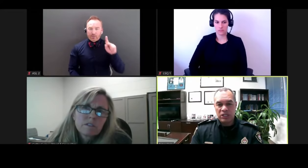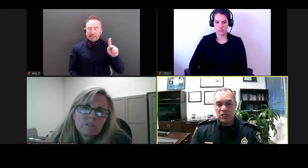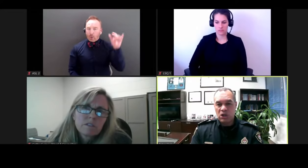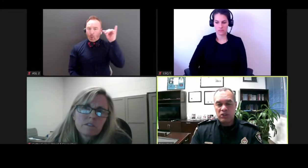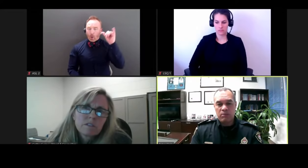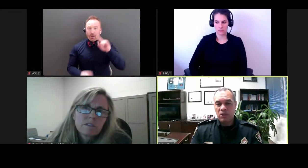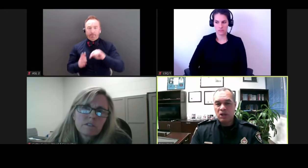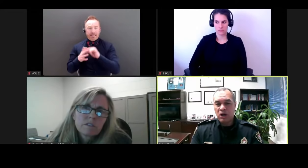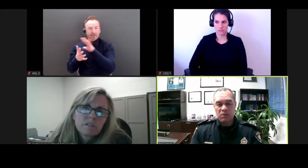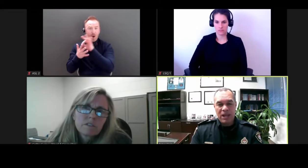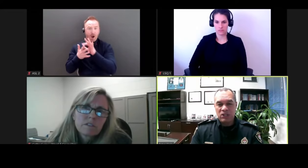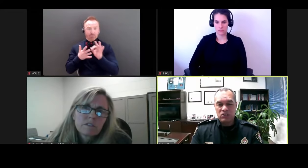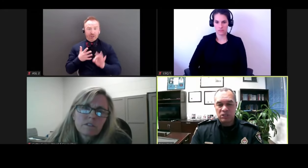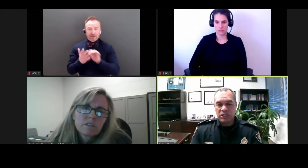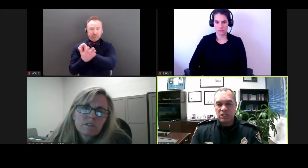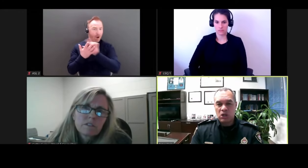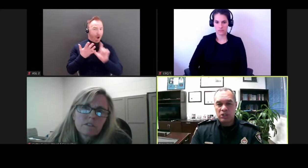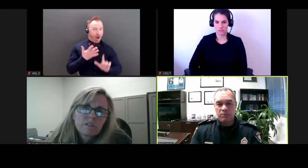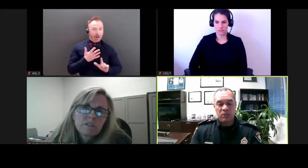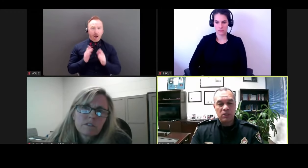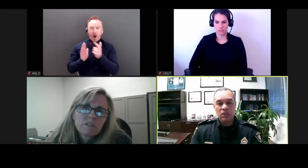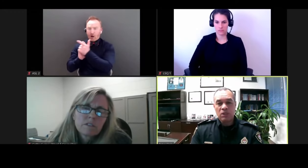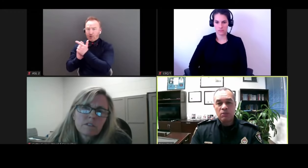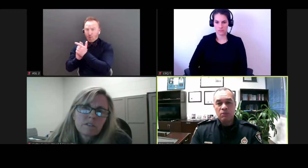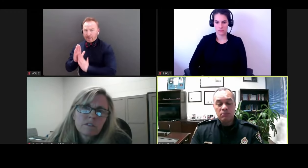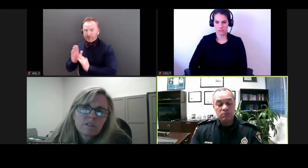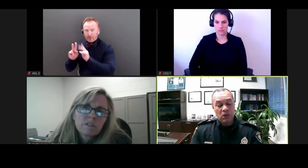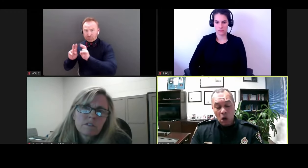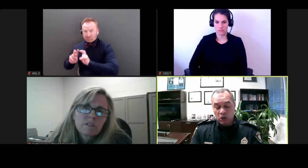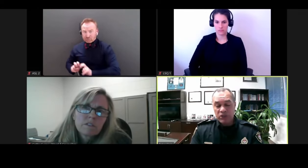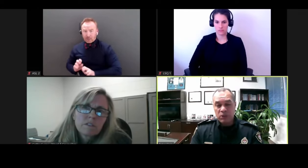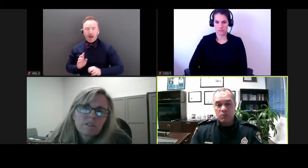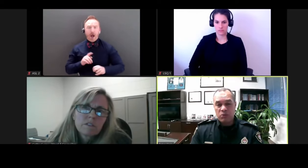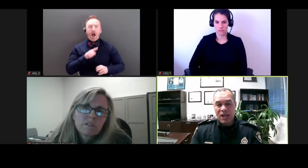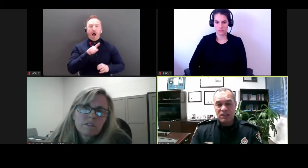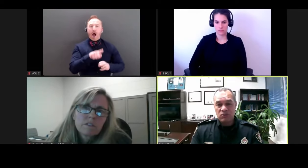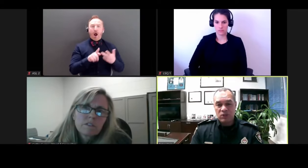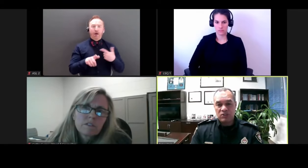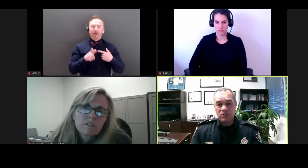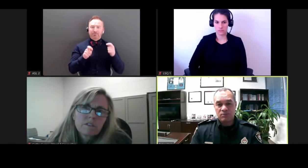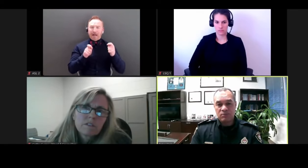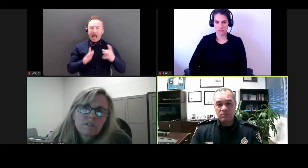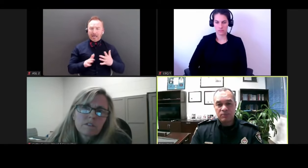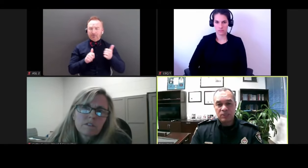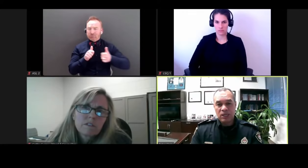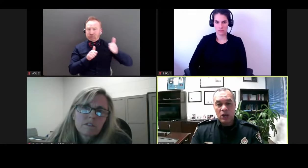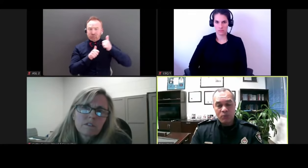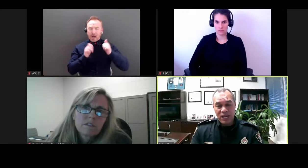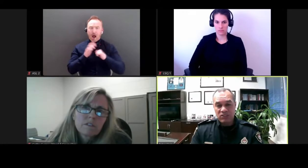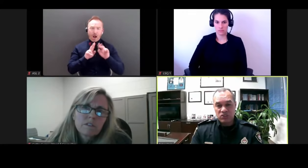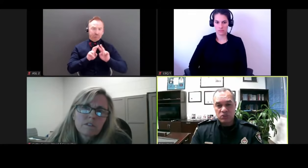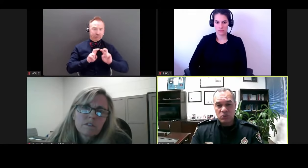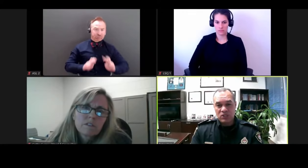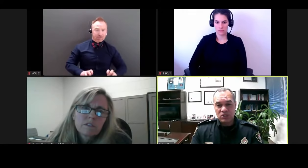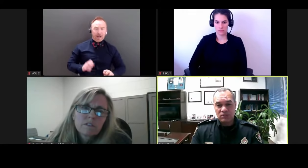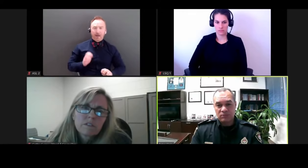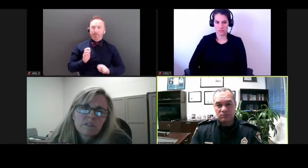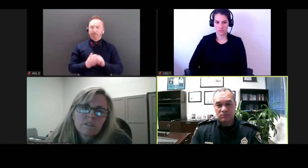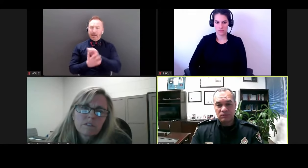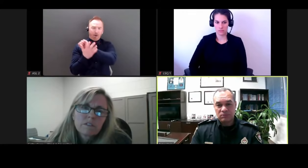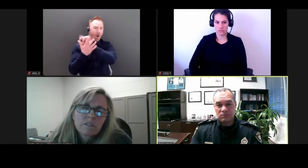are looking at all of them. Our commanders are looking at all of them. All of them come with massive risks. I hope that answers your